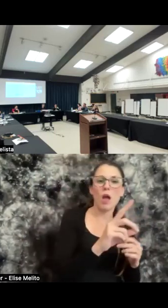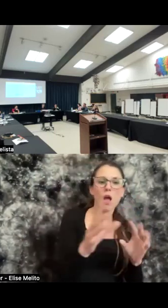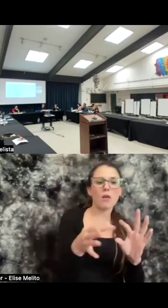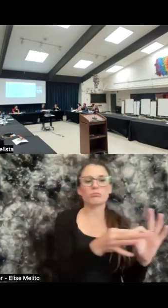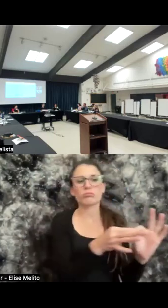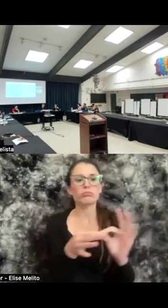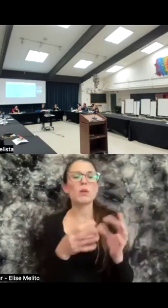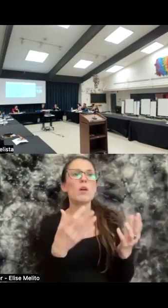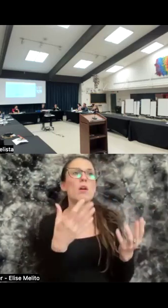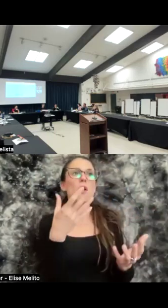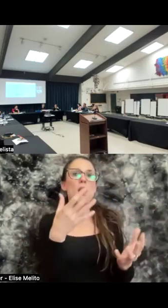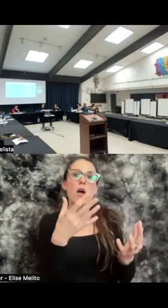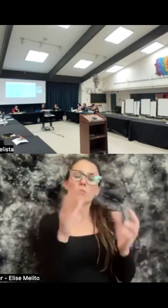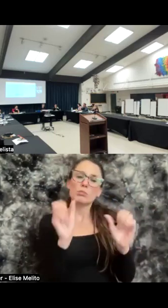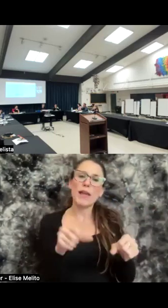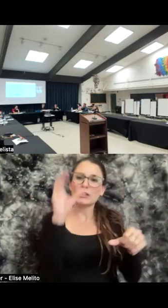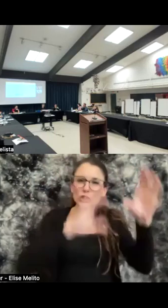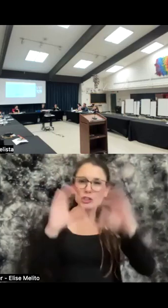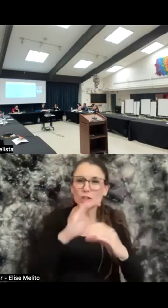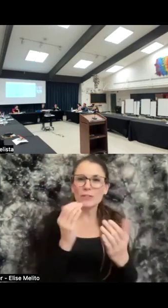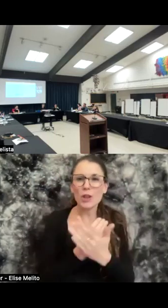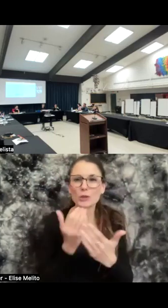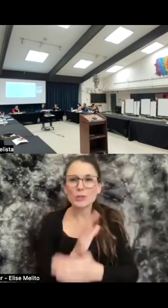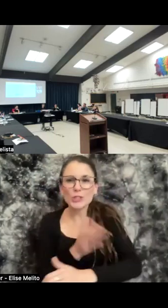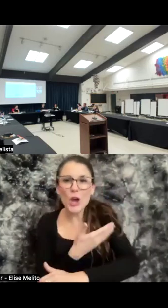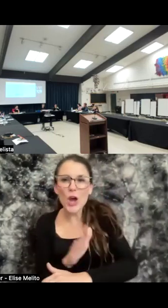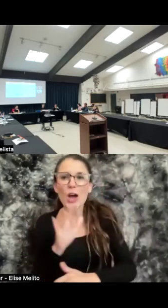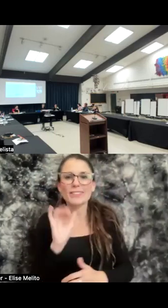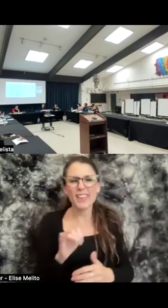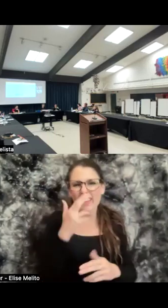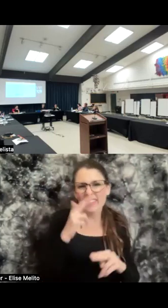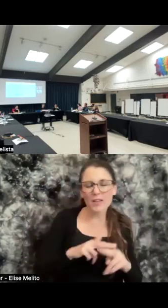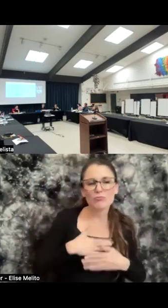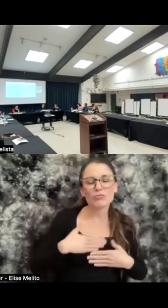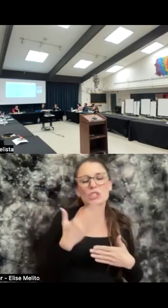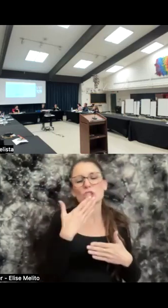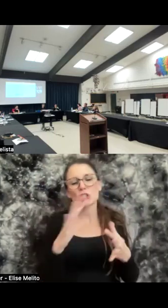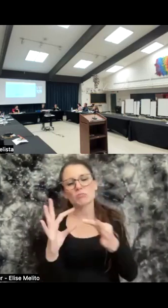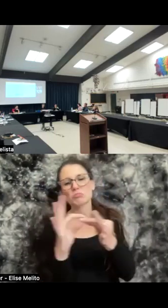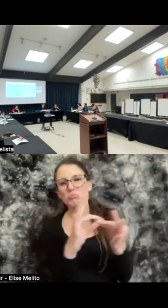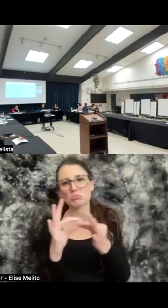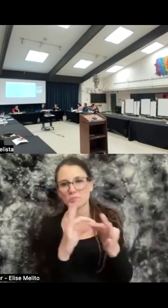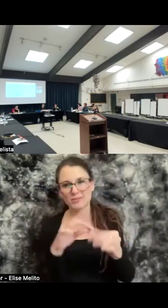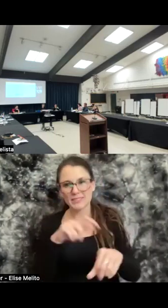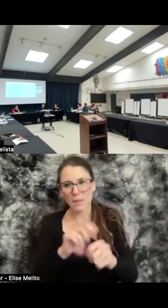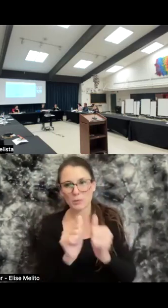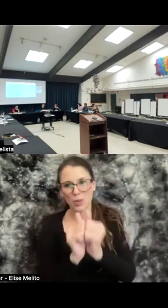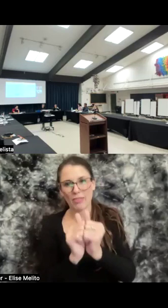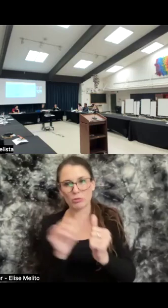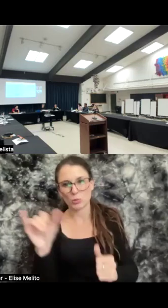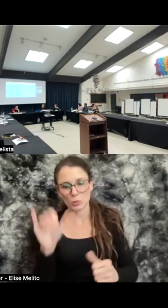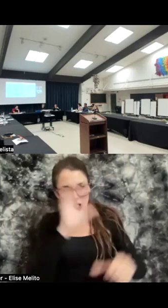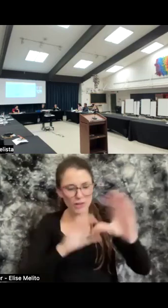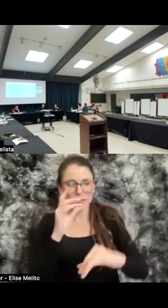those new songs too, and making them a part of it and stuff. And you can have some good bonding time as well by looking for those